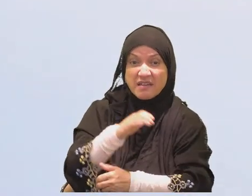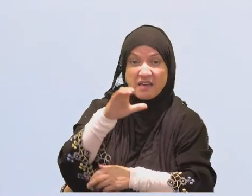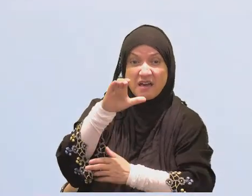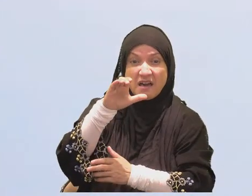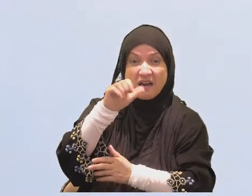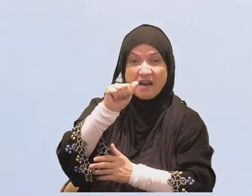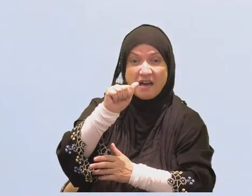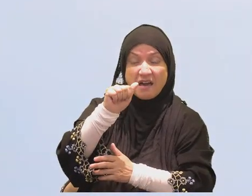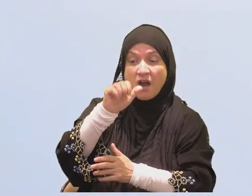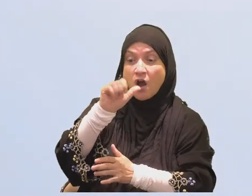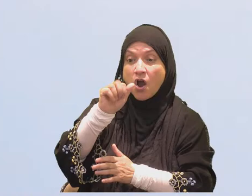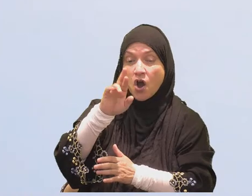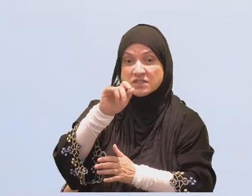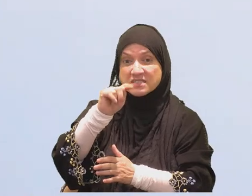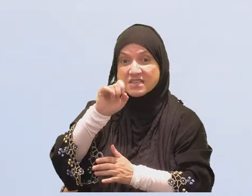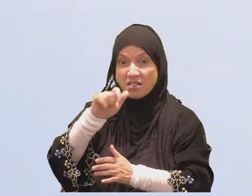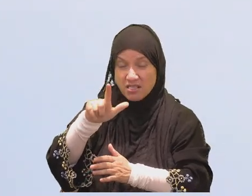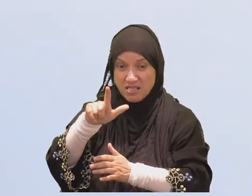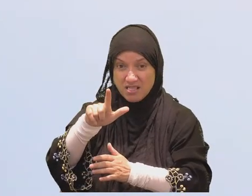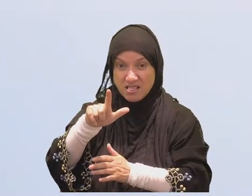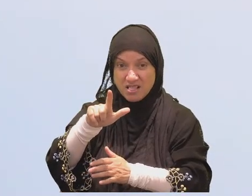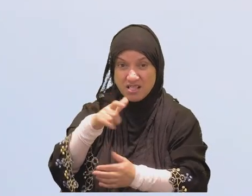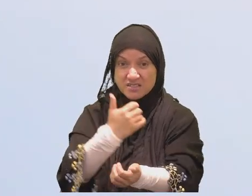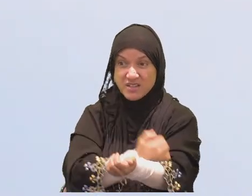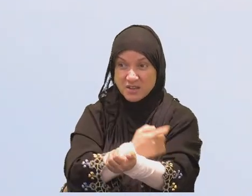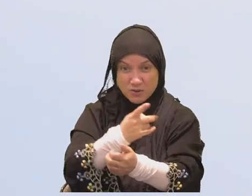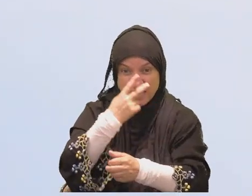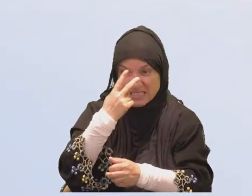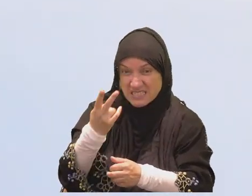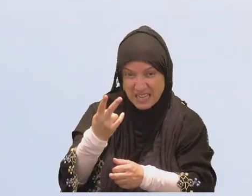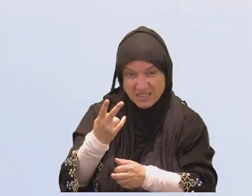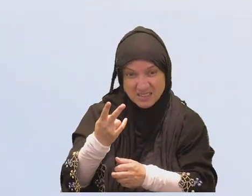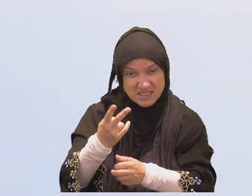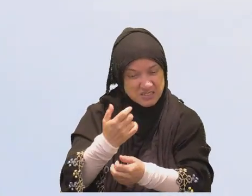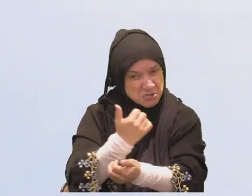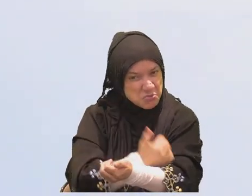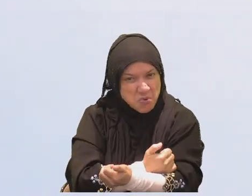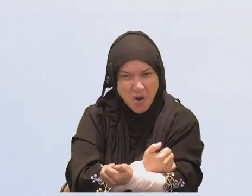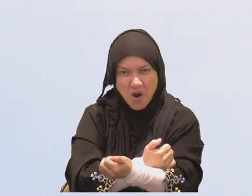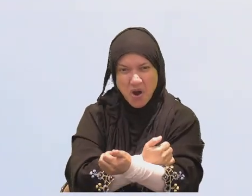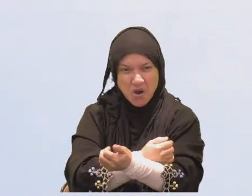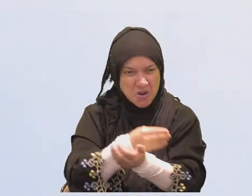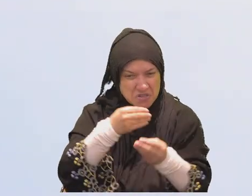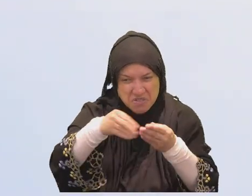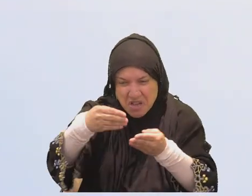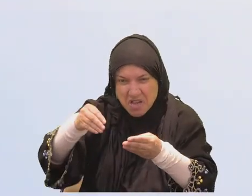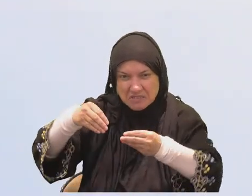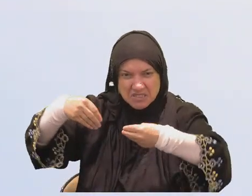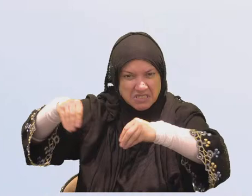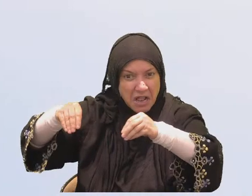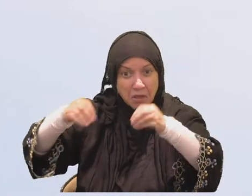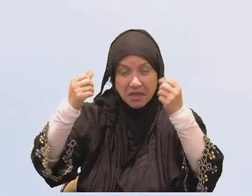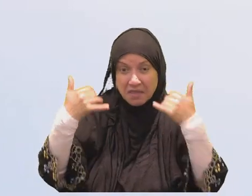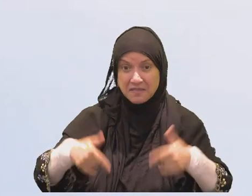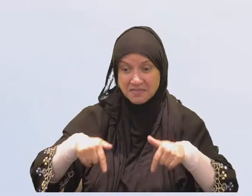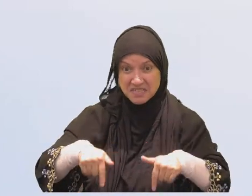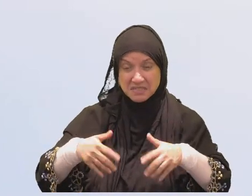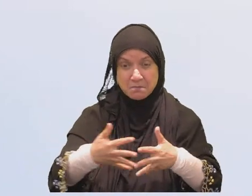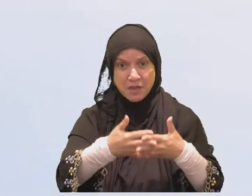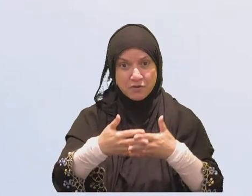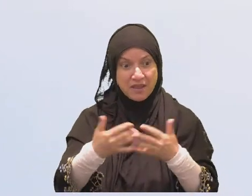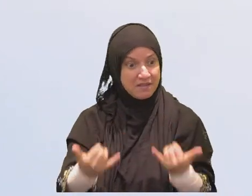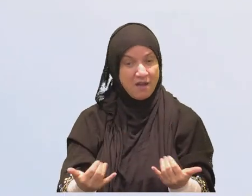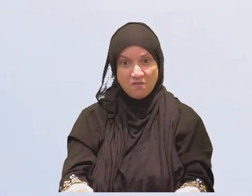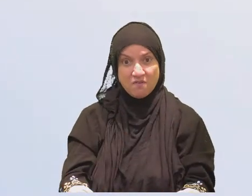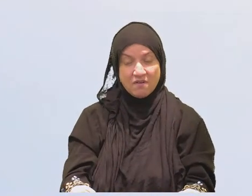That violence is rooted in the appetites for drugs right here in this country. Who's going to control the flow of